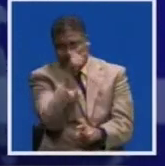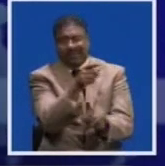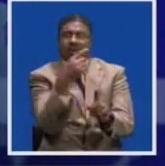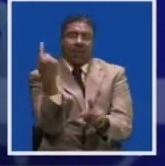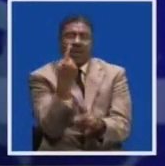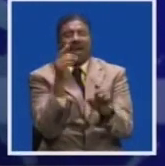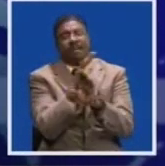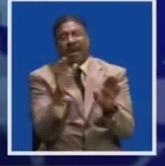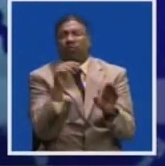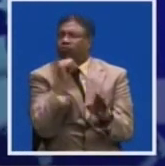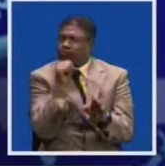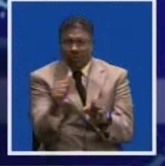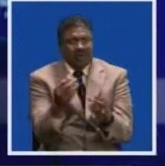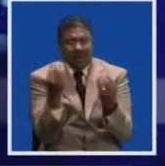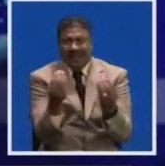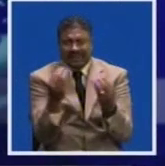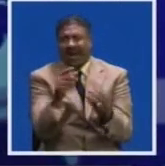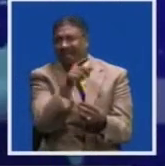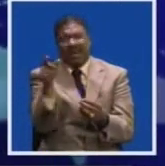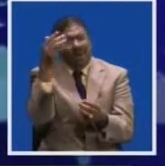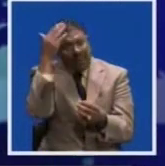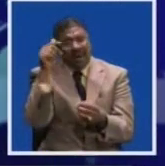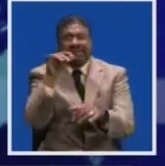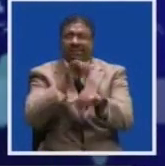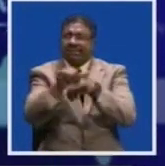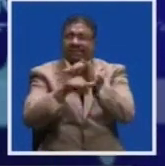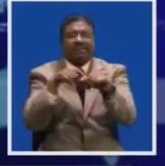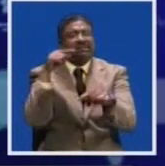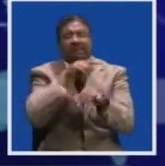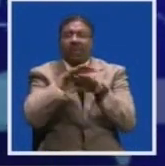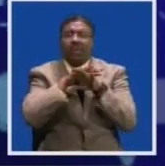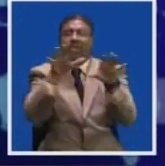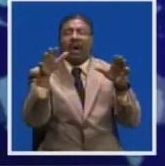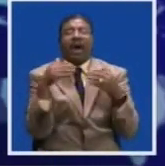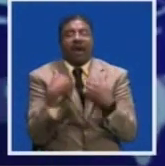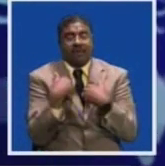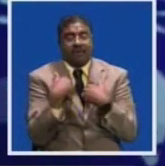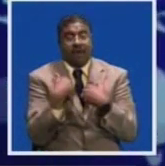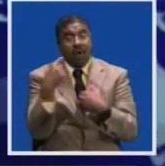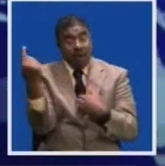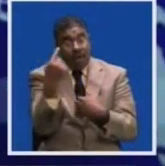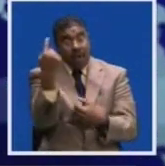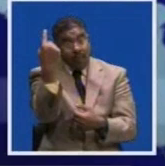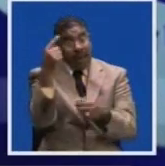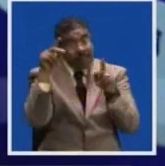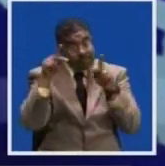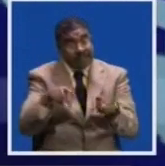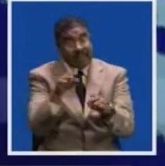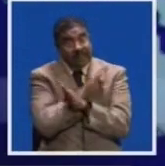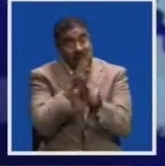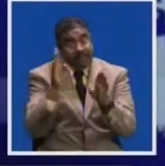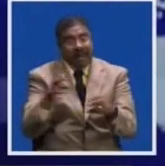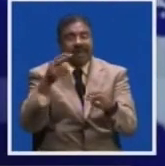Affairs headquarters in Lusaka to avoid being misled. She said only one incident involving Daniel Lupia was